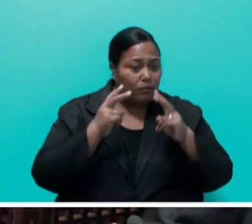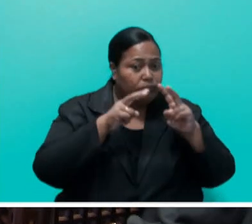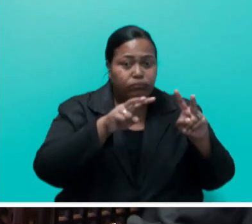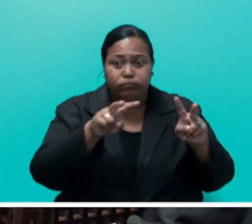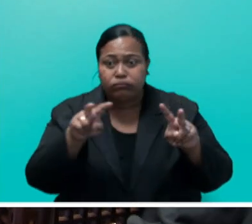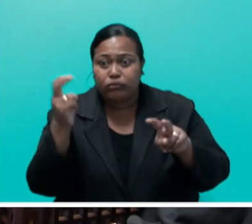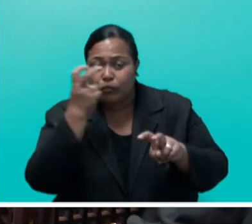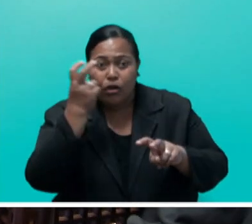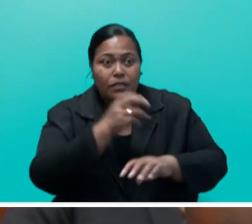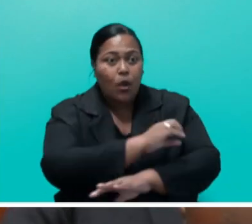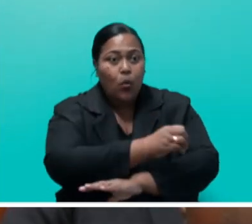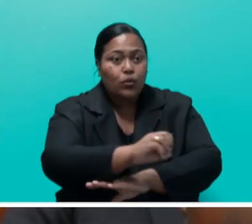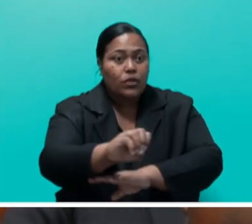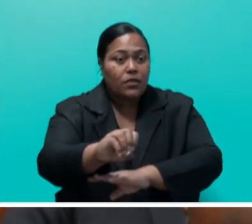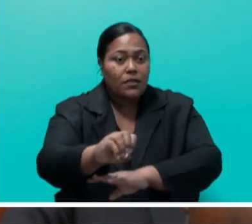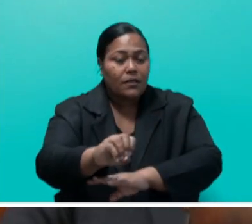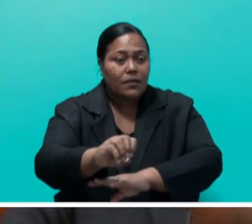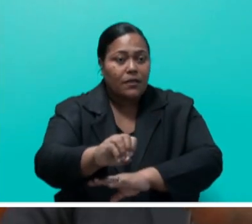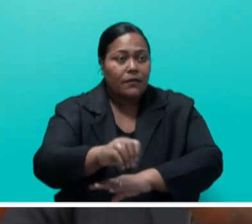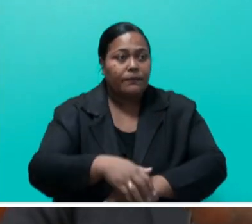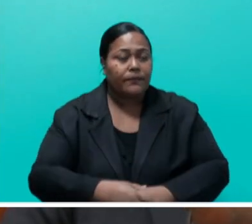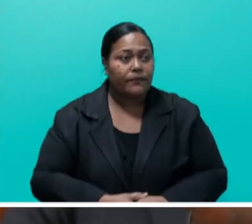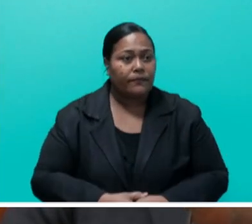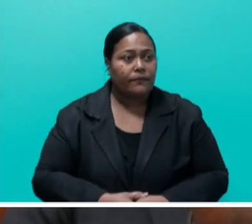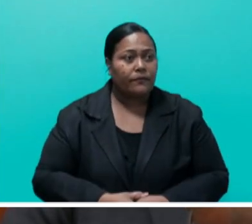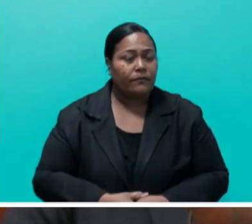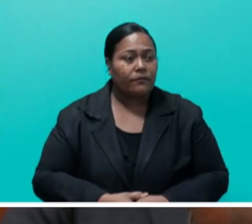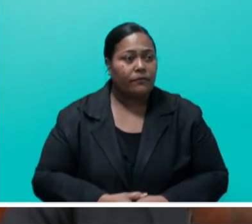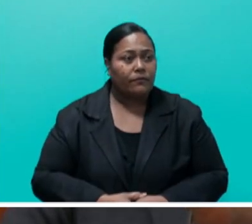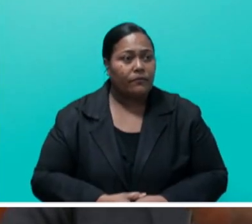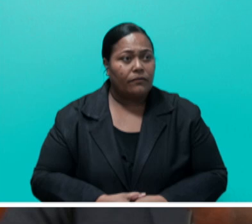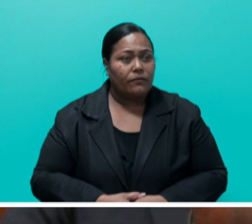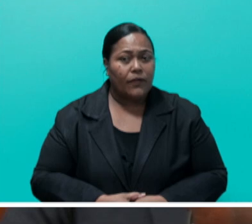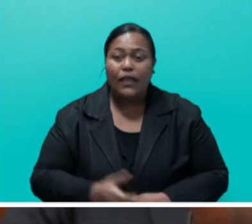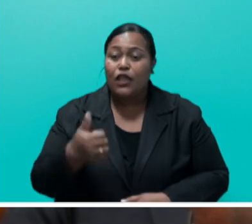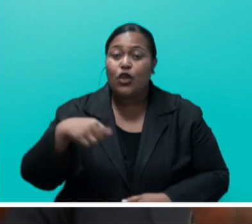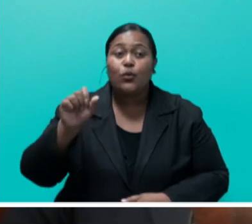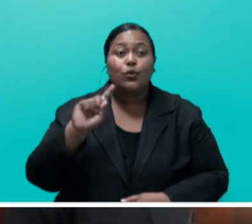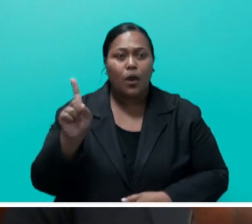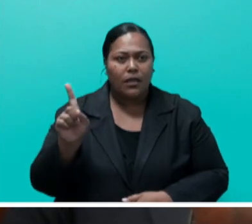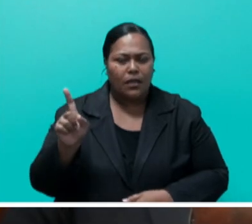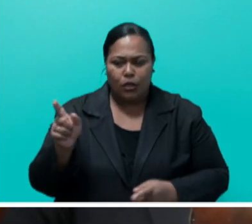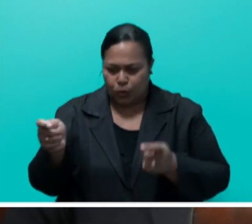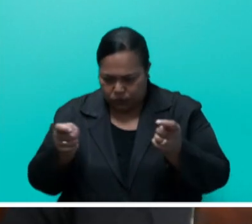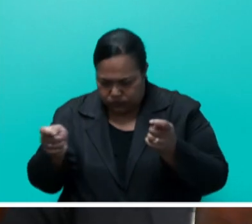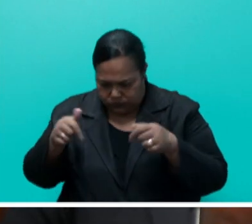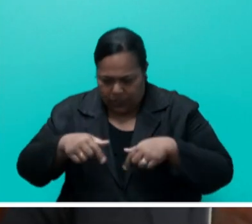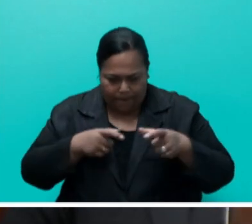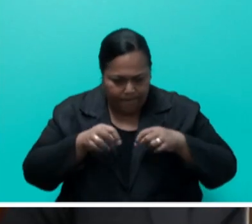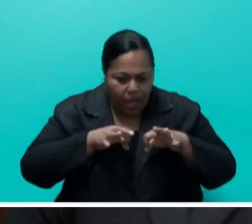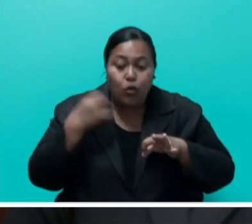water. So and then they use to coordinate the national effort to go and look at